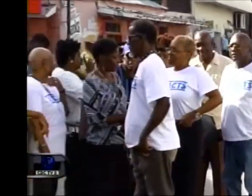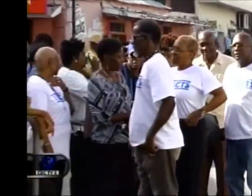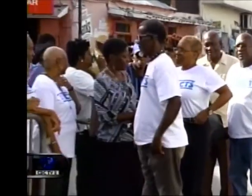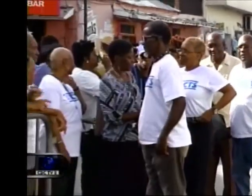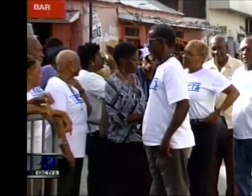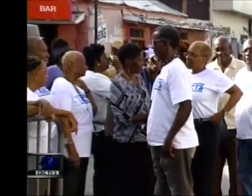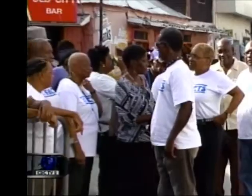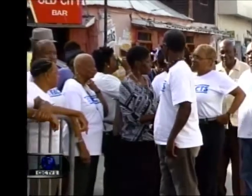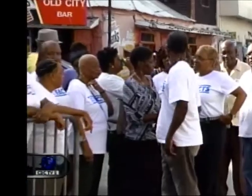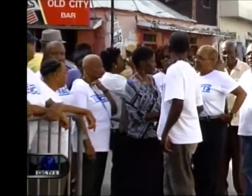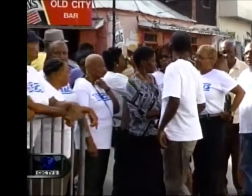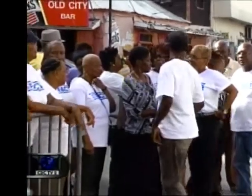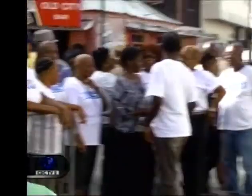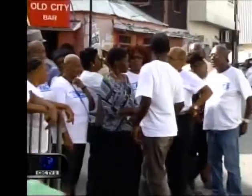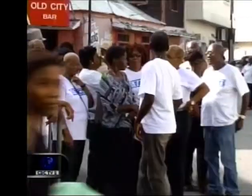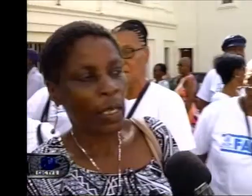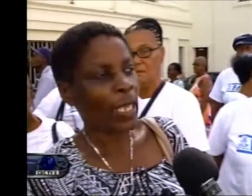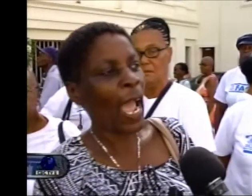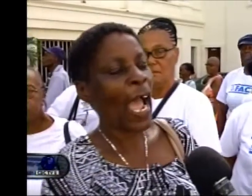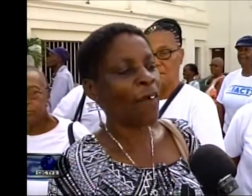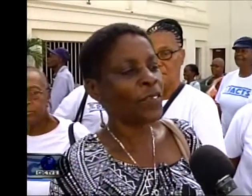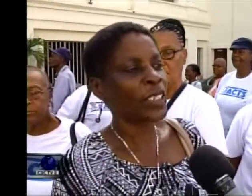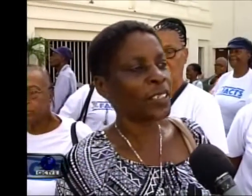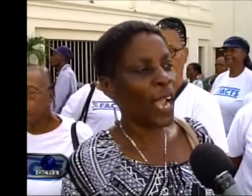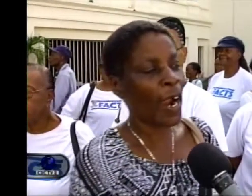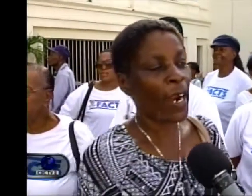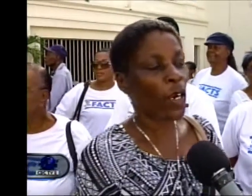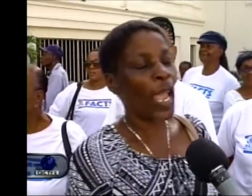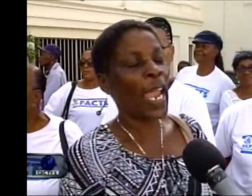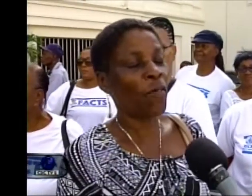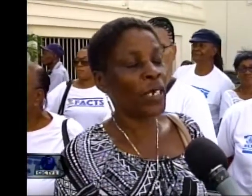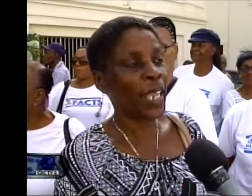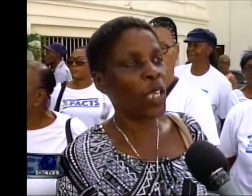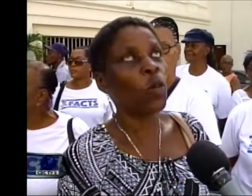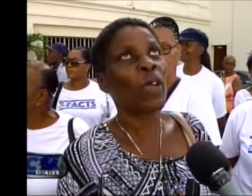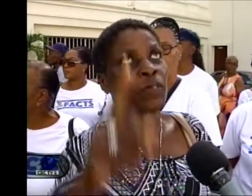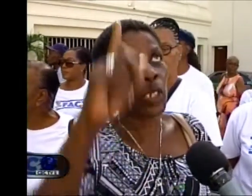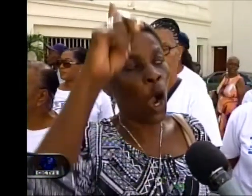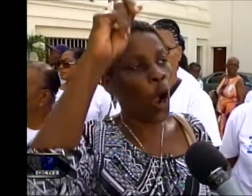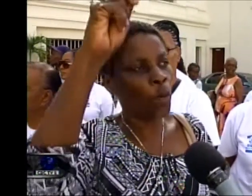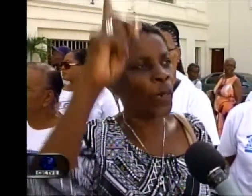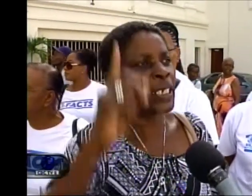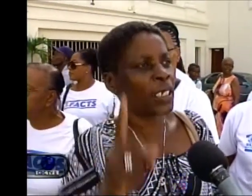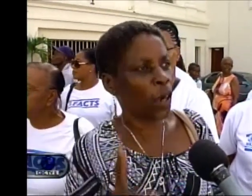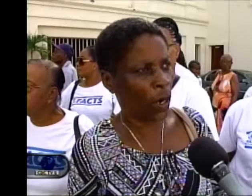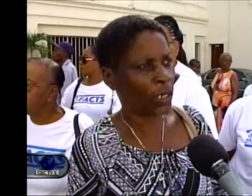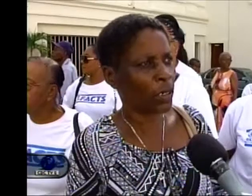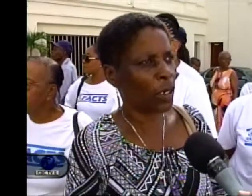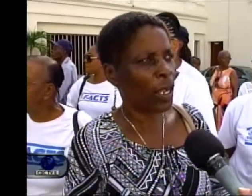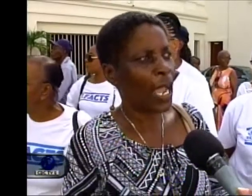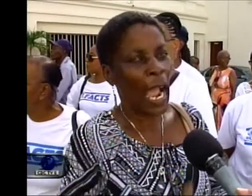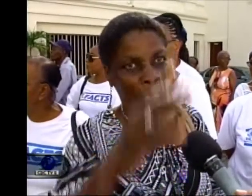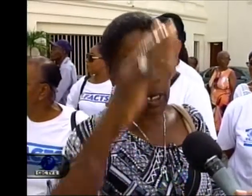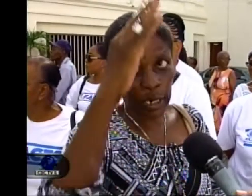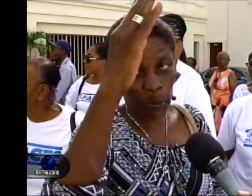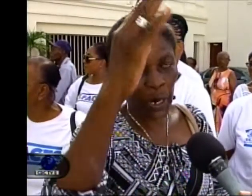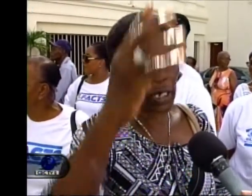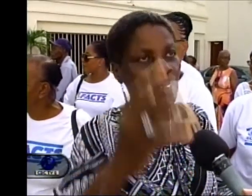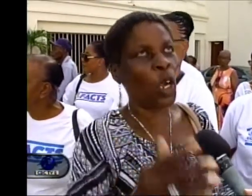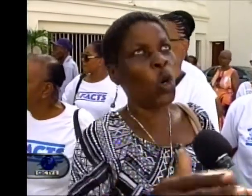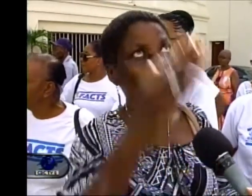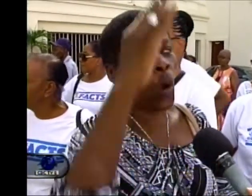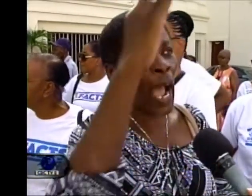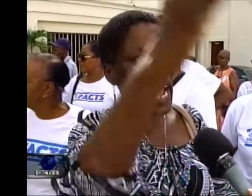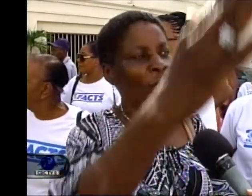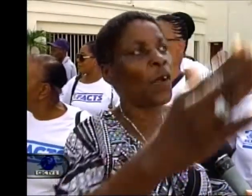stressing they were showing peaceful support. You have to start everything with the Almighty God. And the